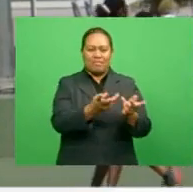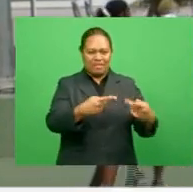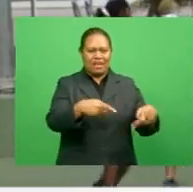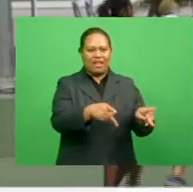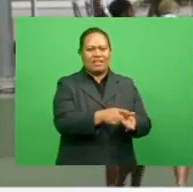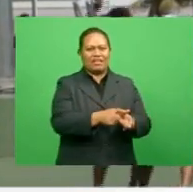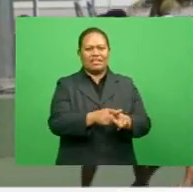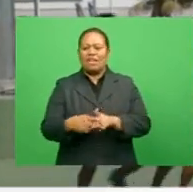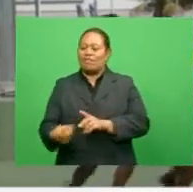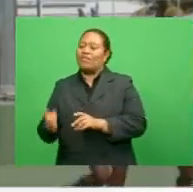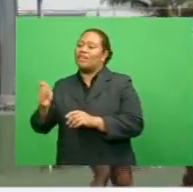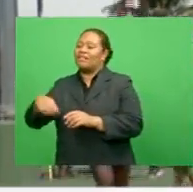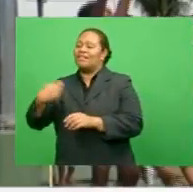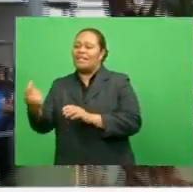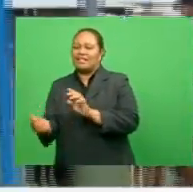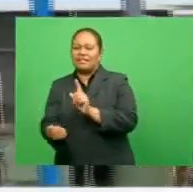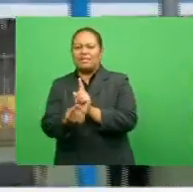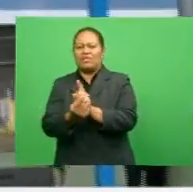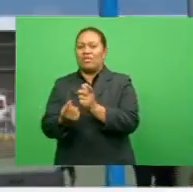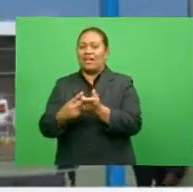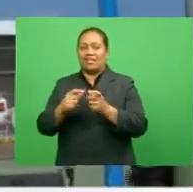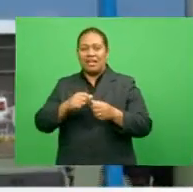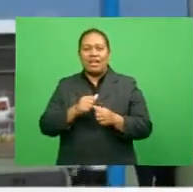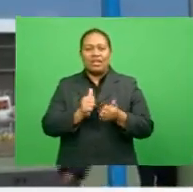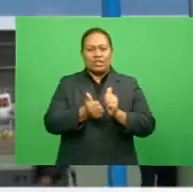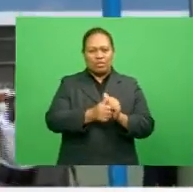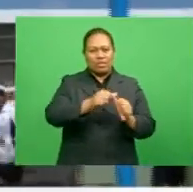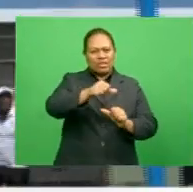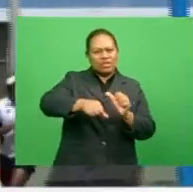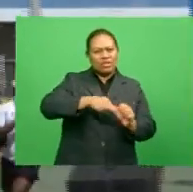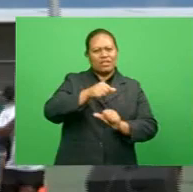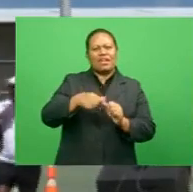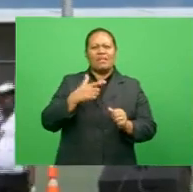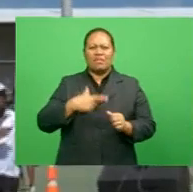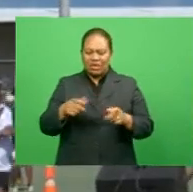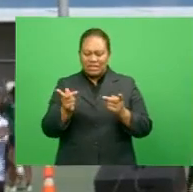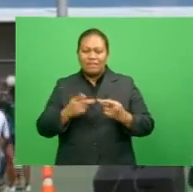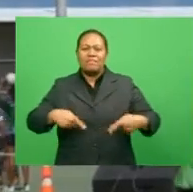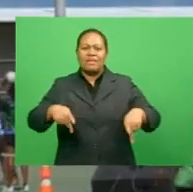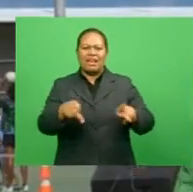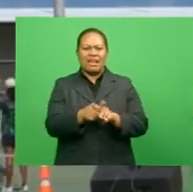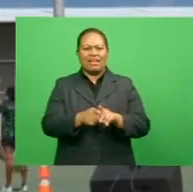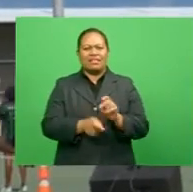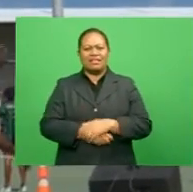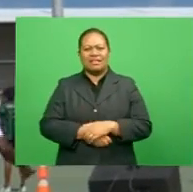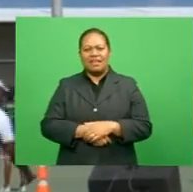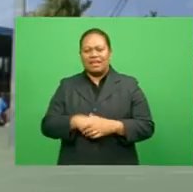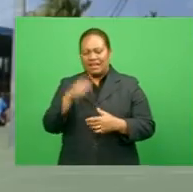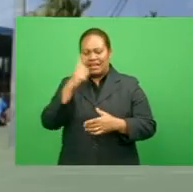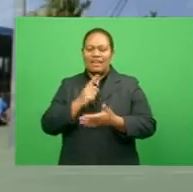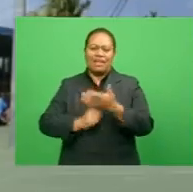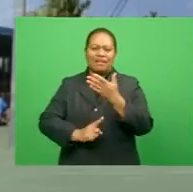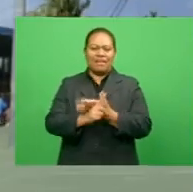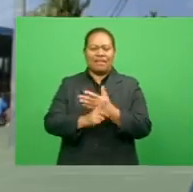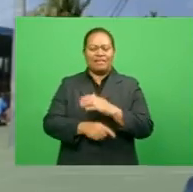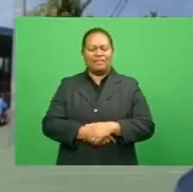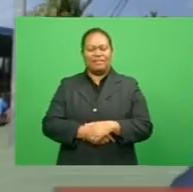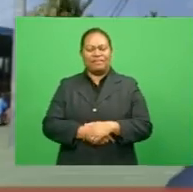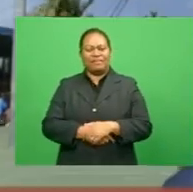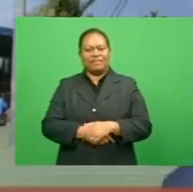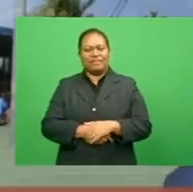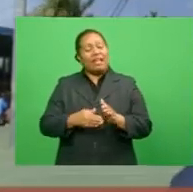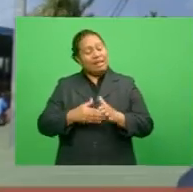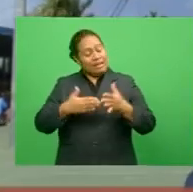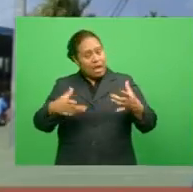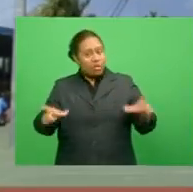their upcoming meets, with the other sporting associations pushing for venues where their events can be held. New venue has been our